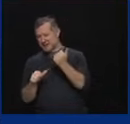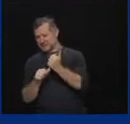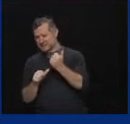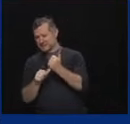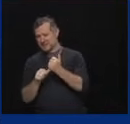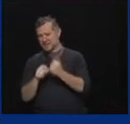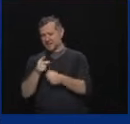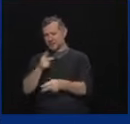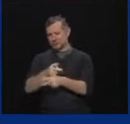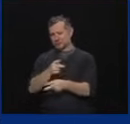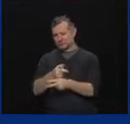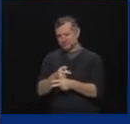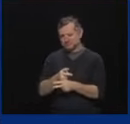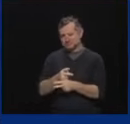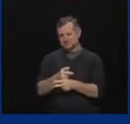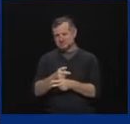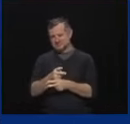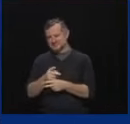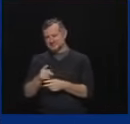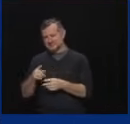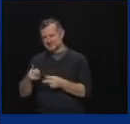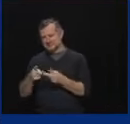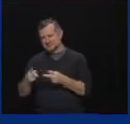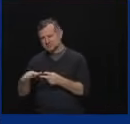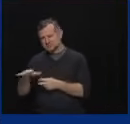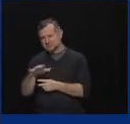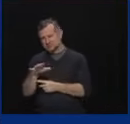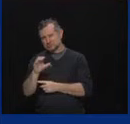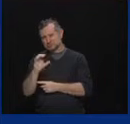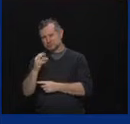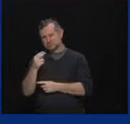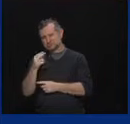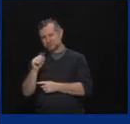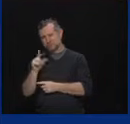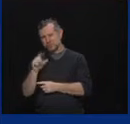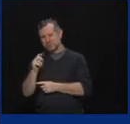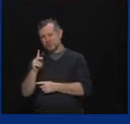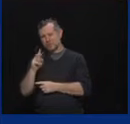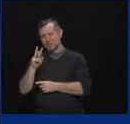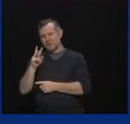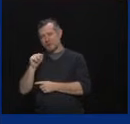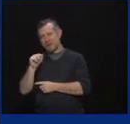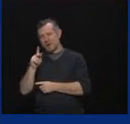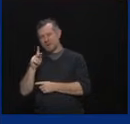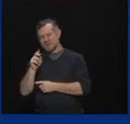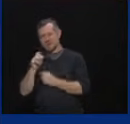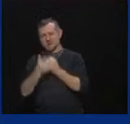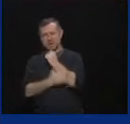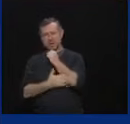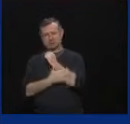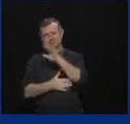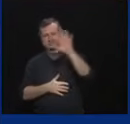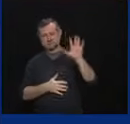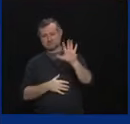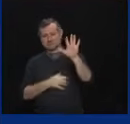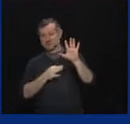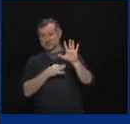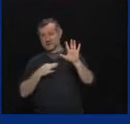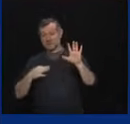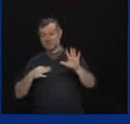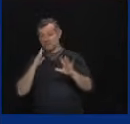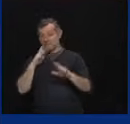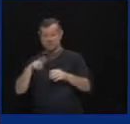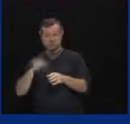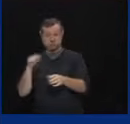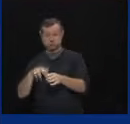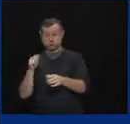They're worried about losing a third of their staff over the vaccine mandate. I want to stress I'm not asking about the validity of the